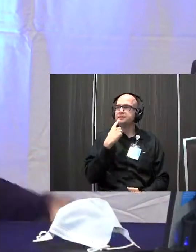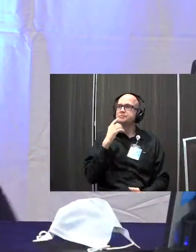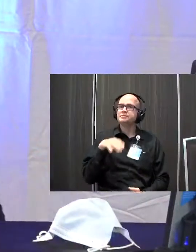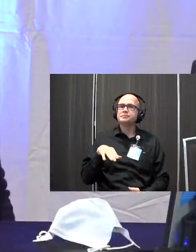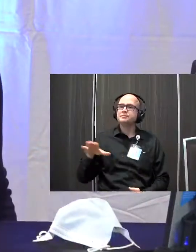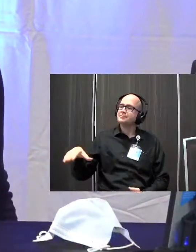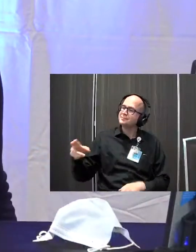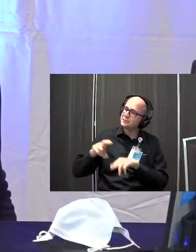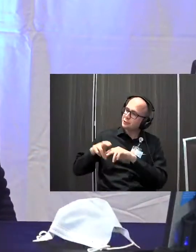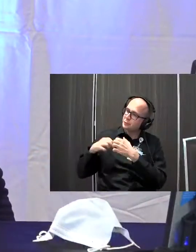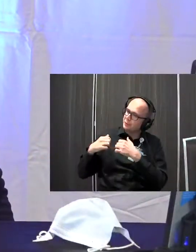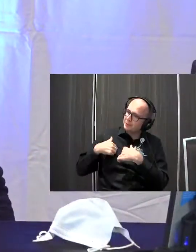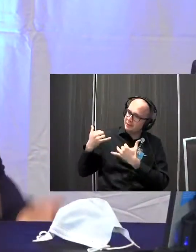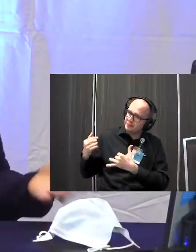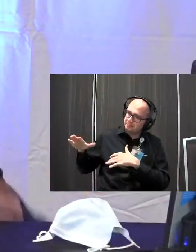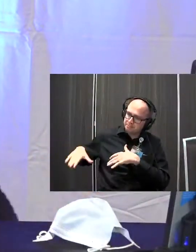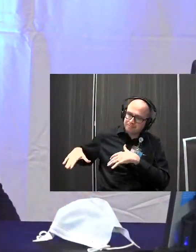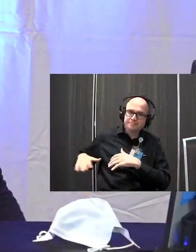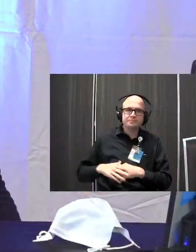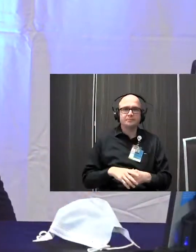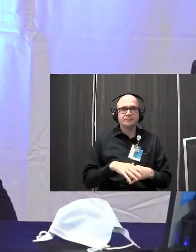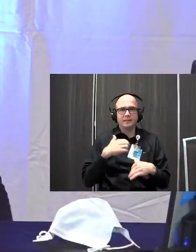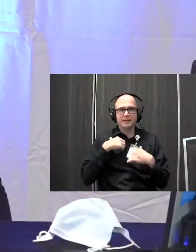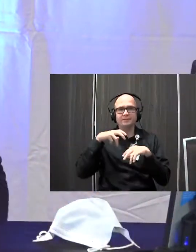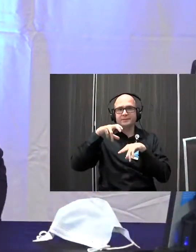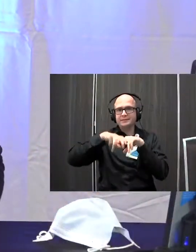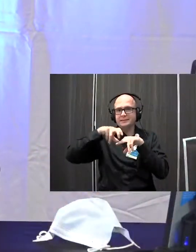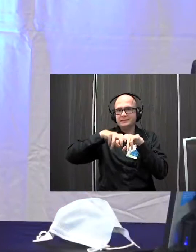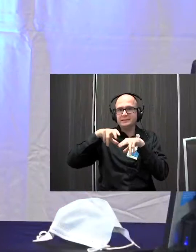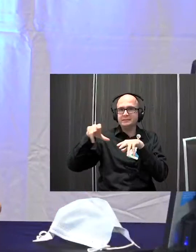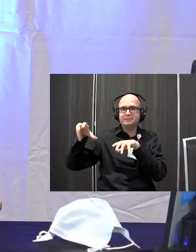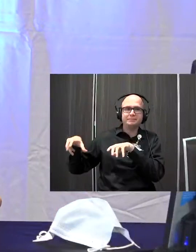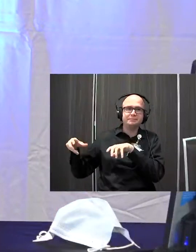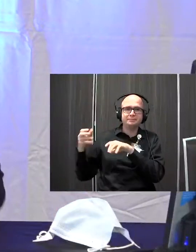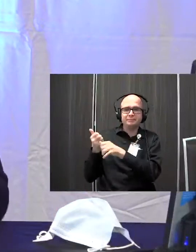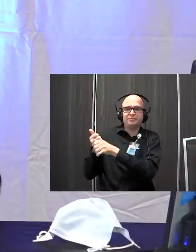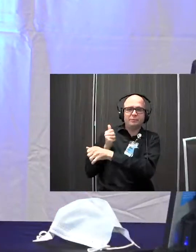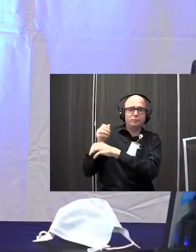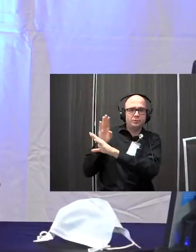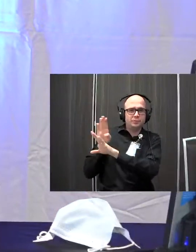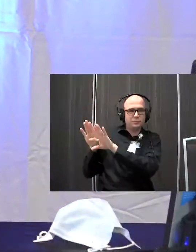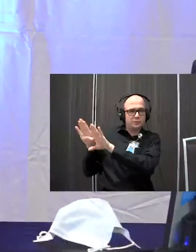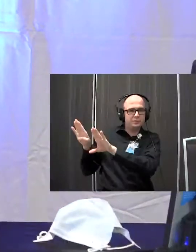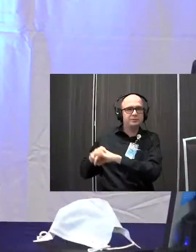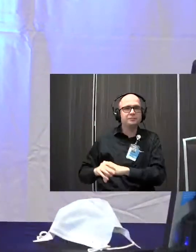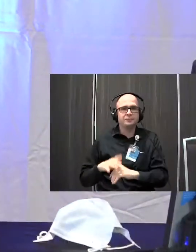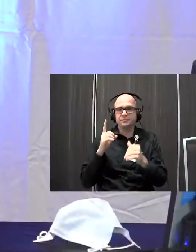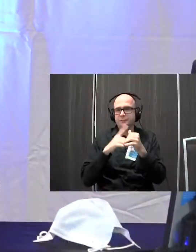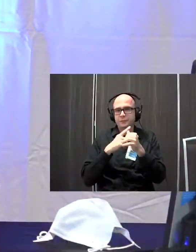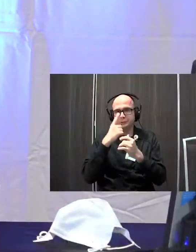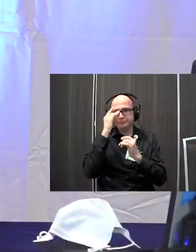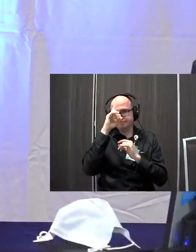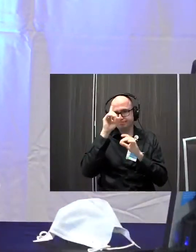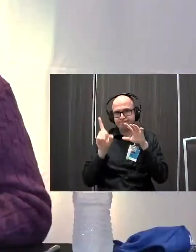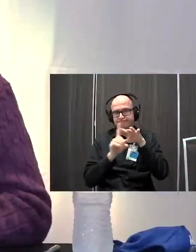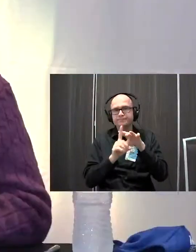come sit here with me right now, and have the seat be someplace that's away from the wall. That's the first one that comes to mind. Yeah,